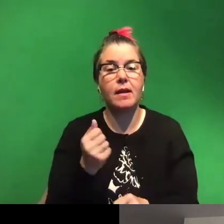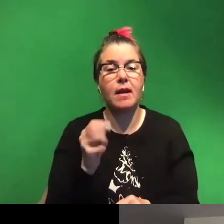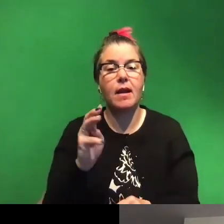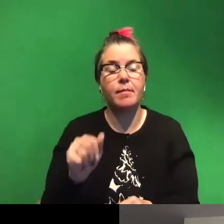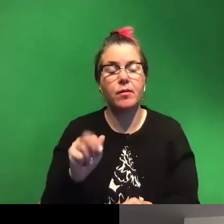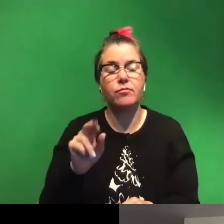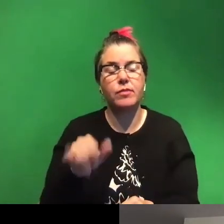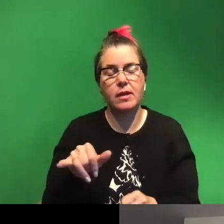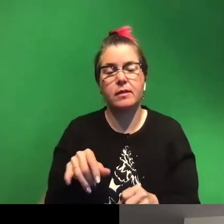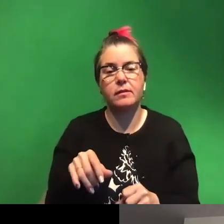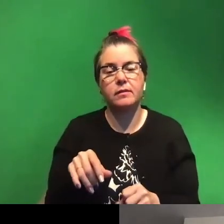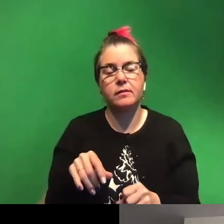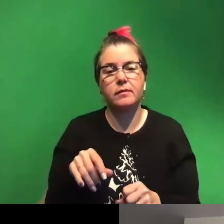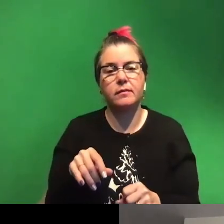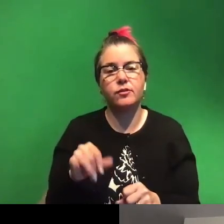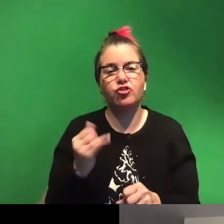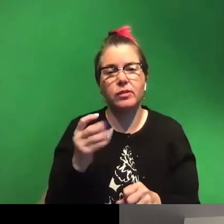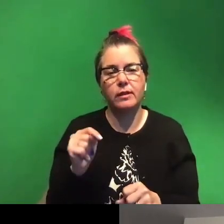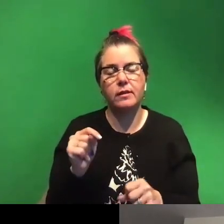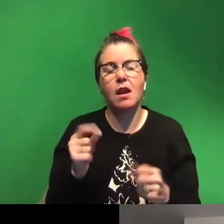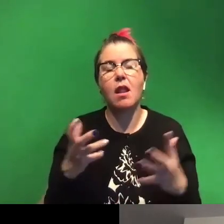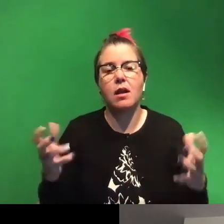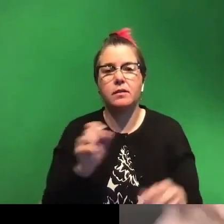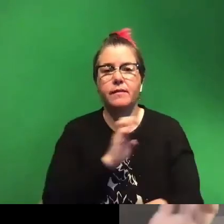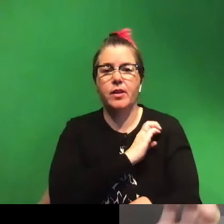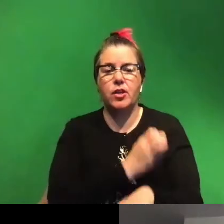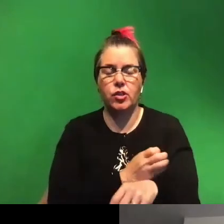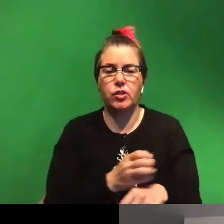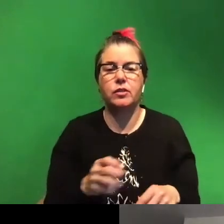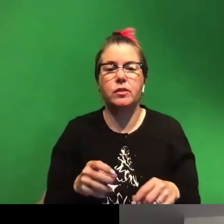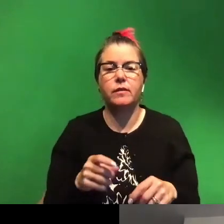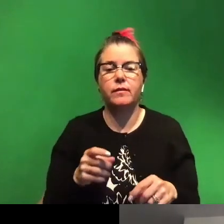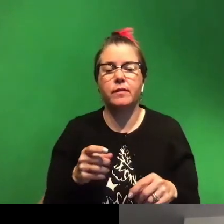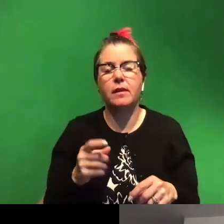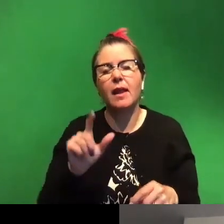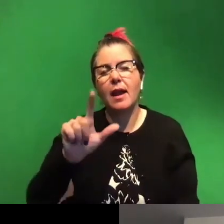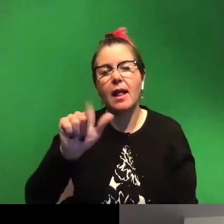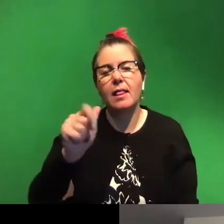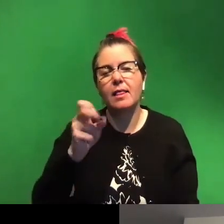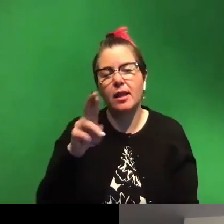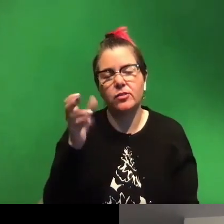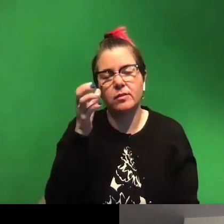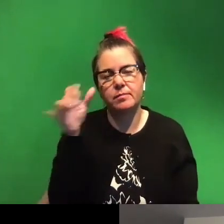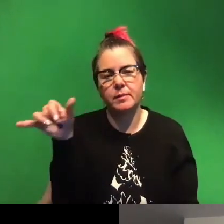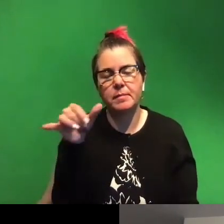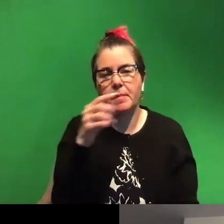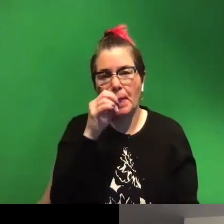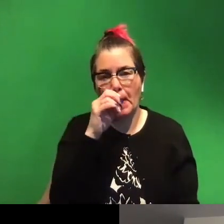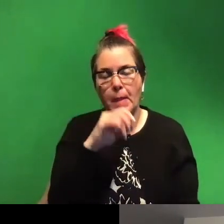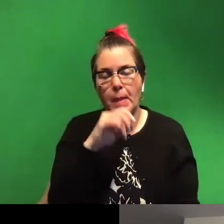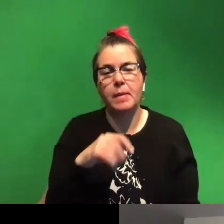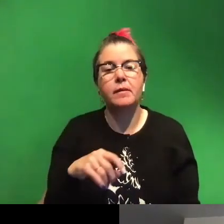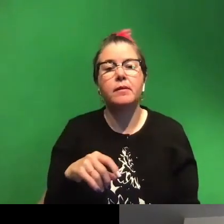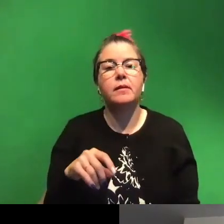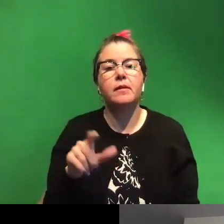jet. So it's a lot of energy focused in like one point. It's like a laser, basically. Ooh. So it's like you have a